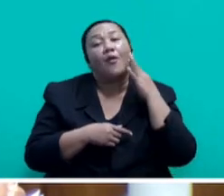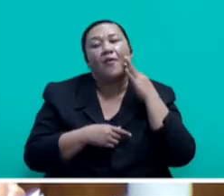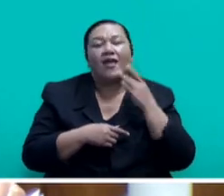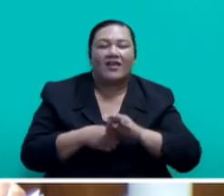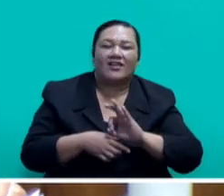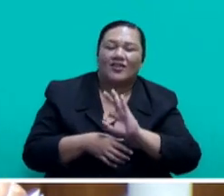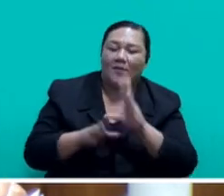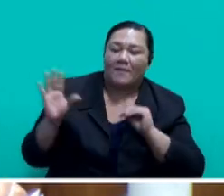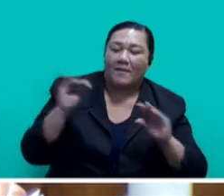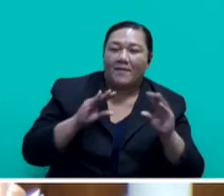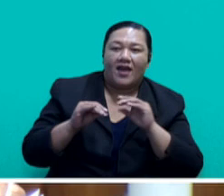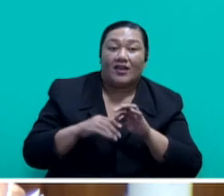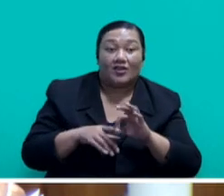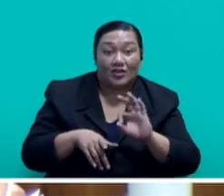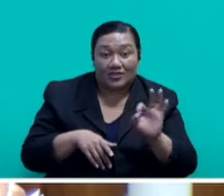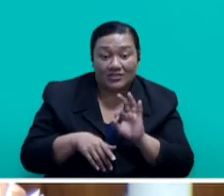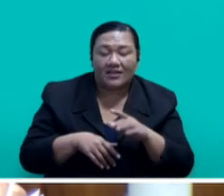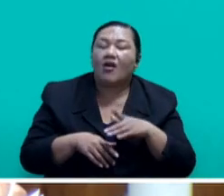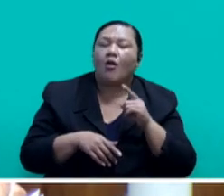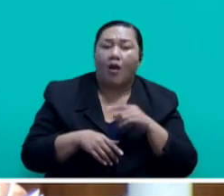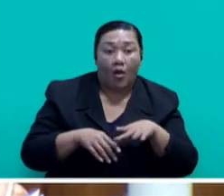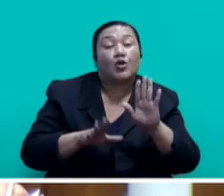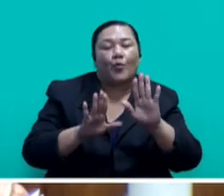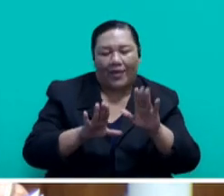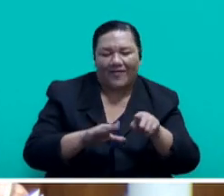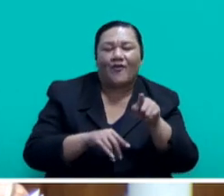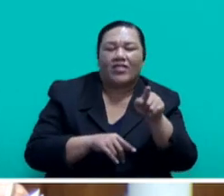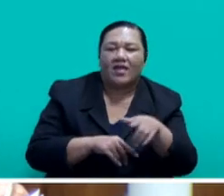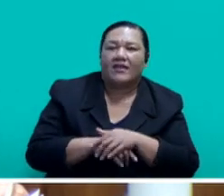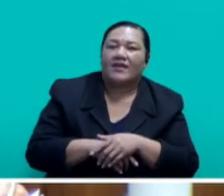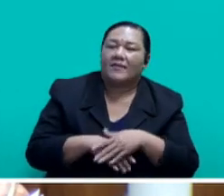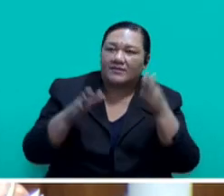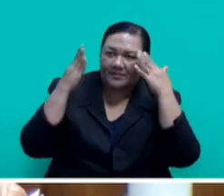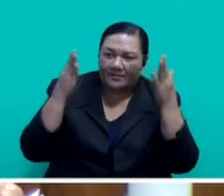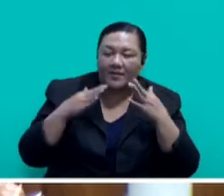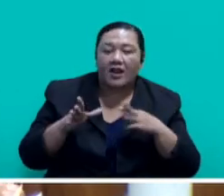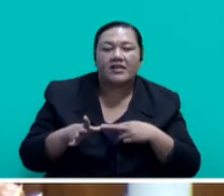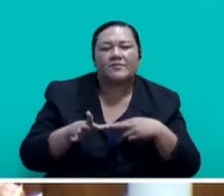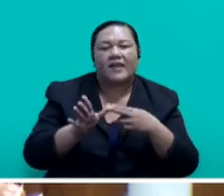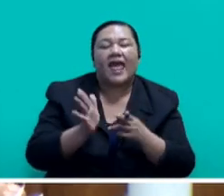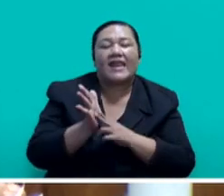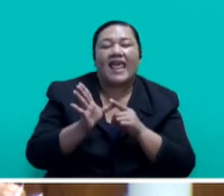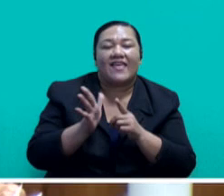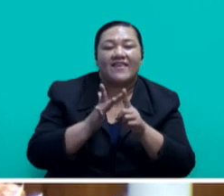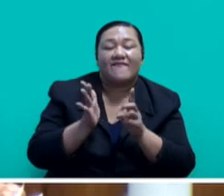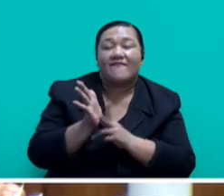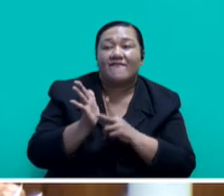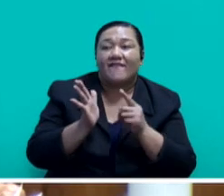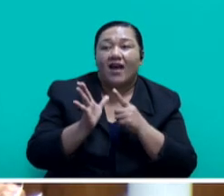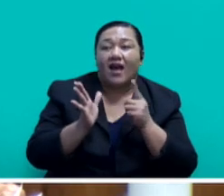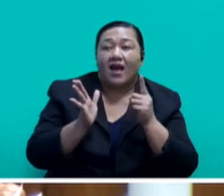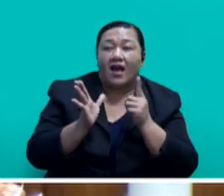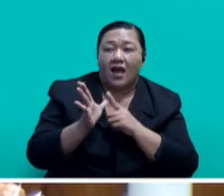Mr. Speaker, sir, I also would like to briefly respond to Honourable Naibal Urua when he